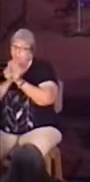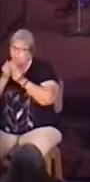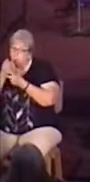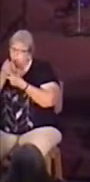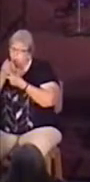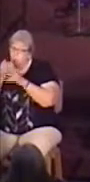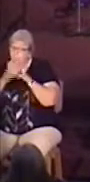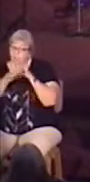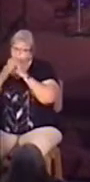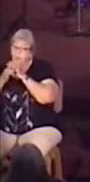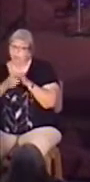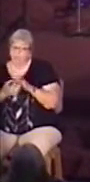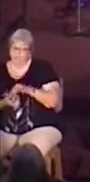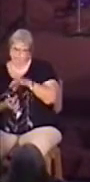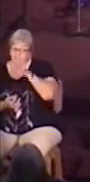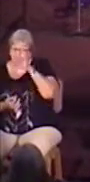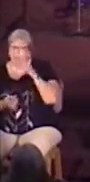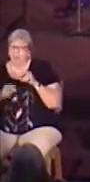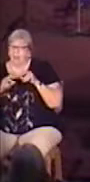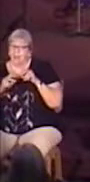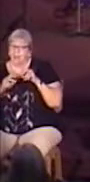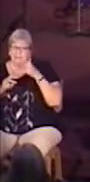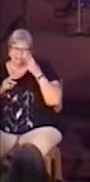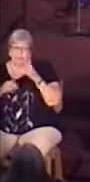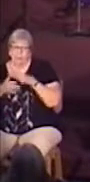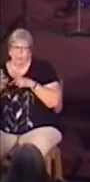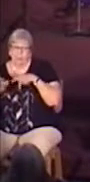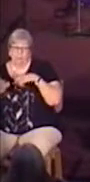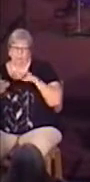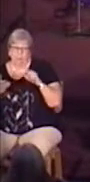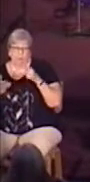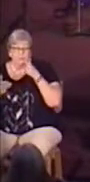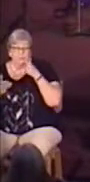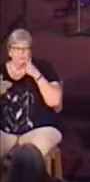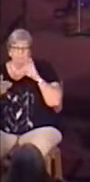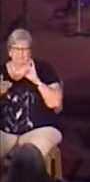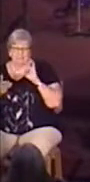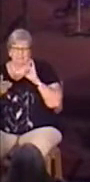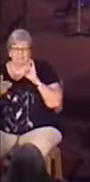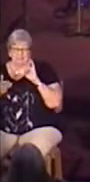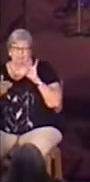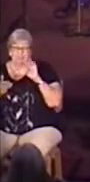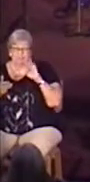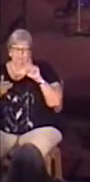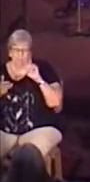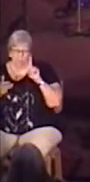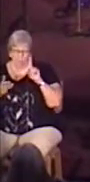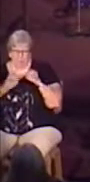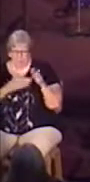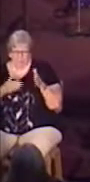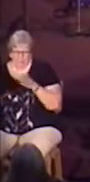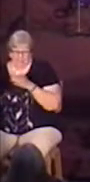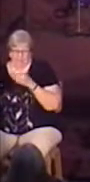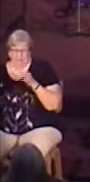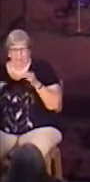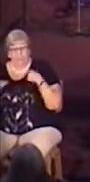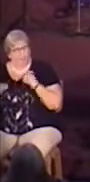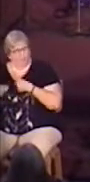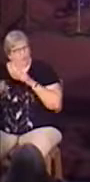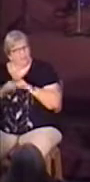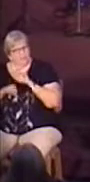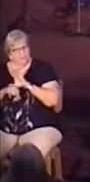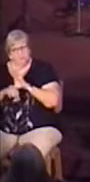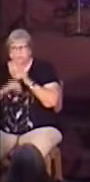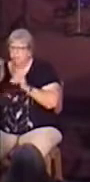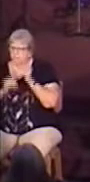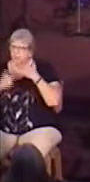the unity of the Spirit. And so look what Paul lays out, a sevenfold foundational plan. If we as a church are going to be built strong,